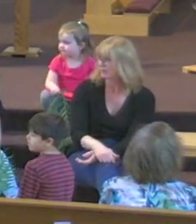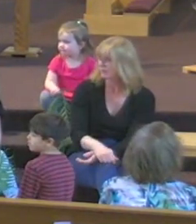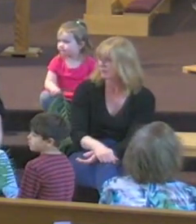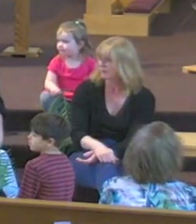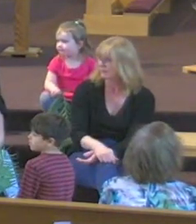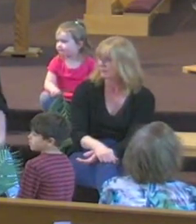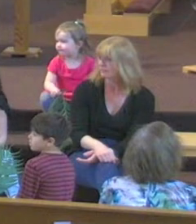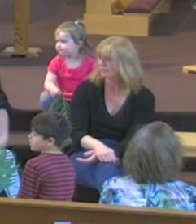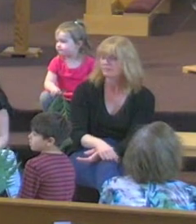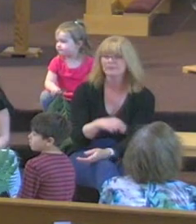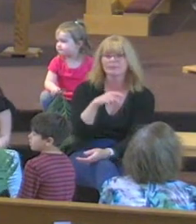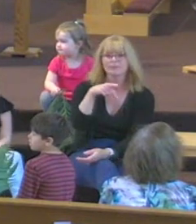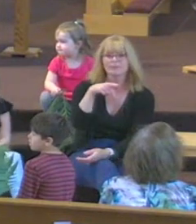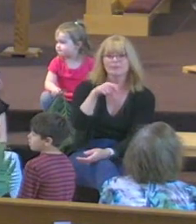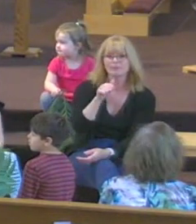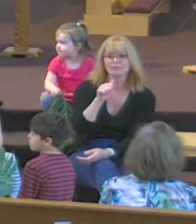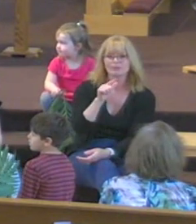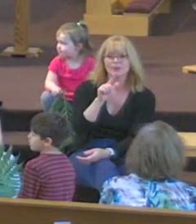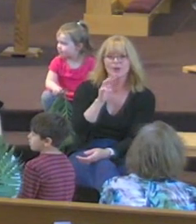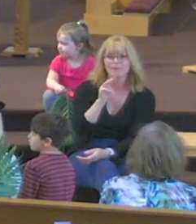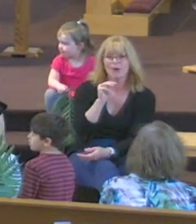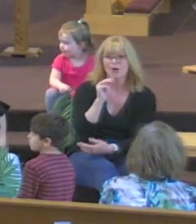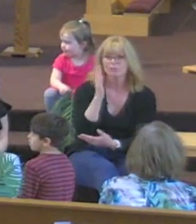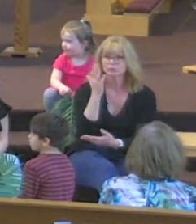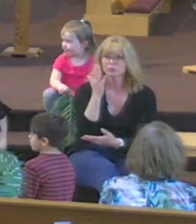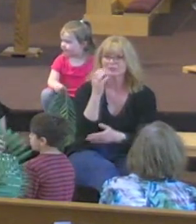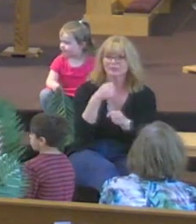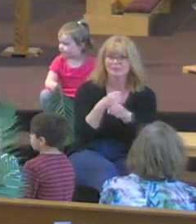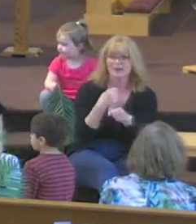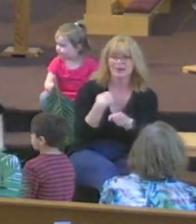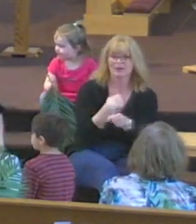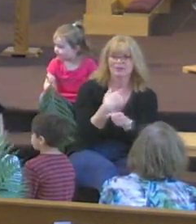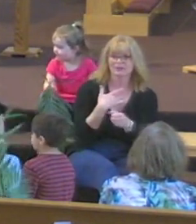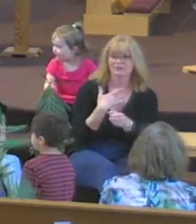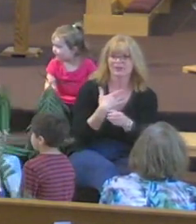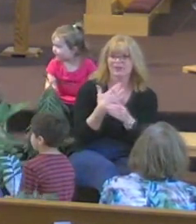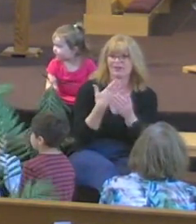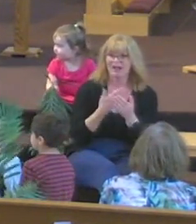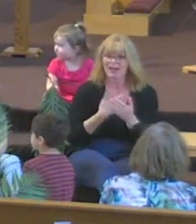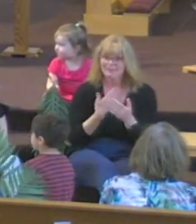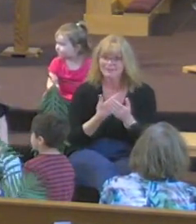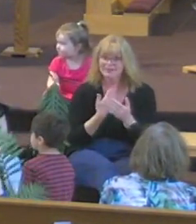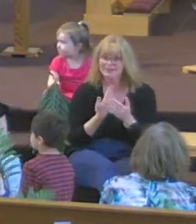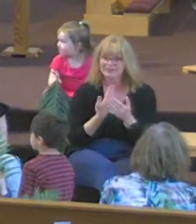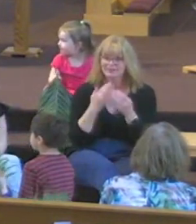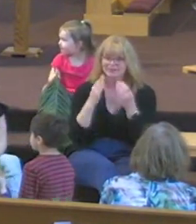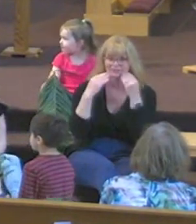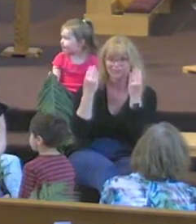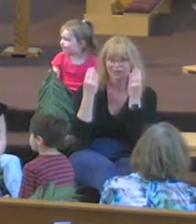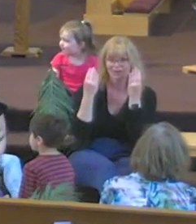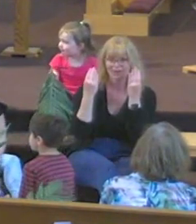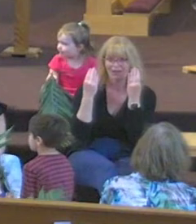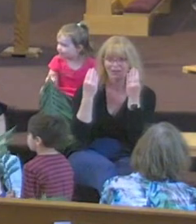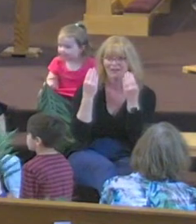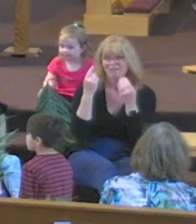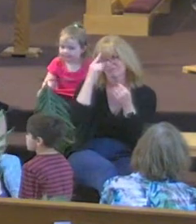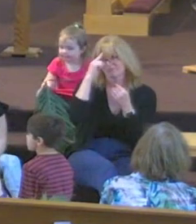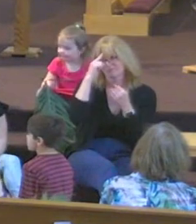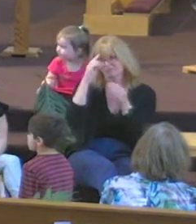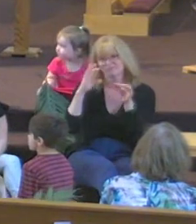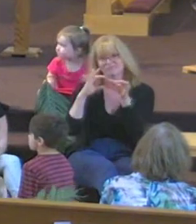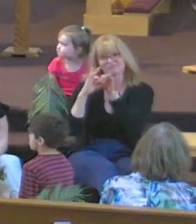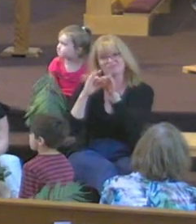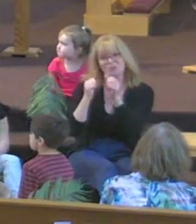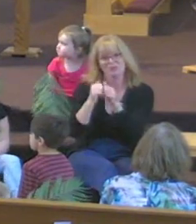palm trees make us feel what? Or palm leaves? Happy? They make us smile. And you said they make us think of the beach and the